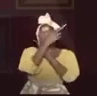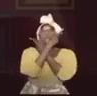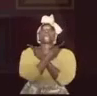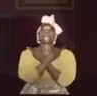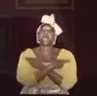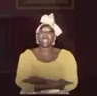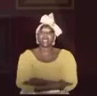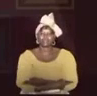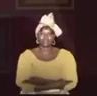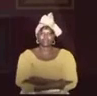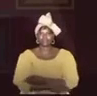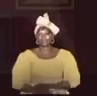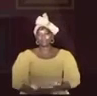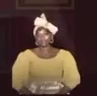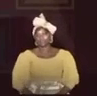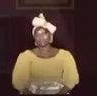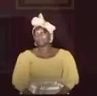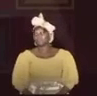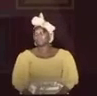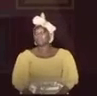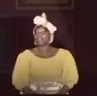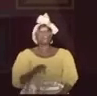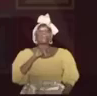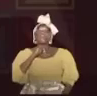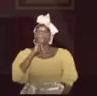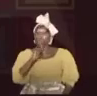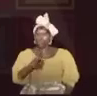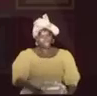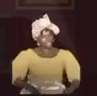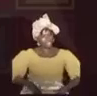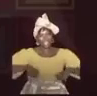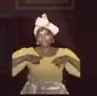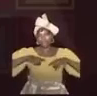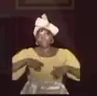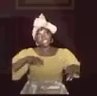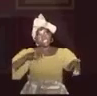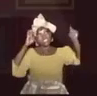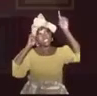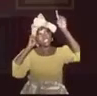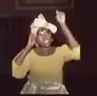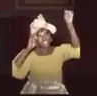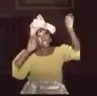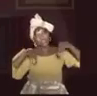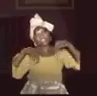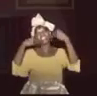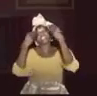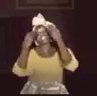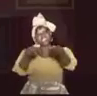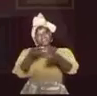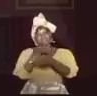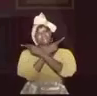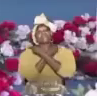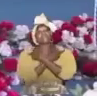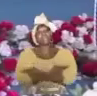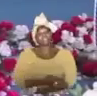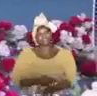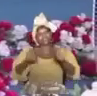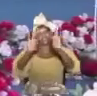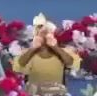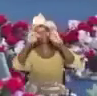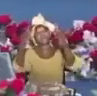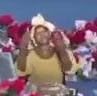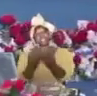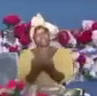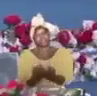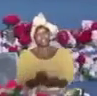you rest. Not just life. I will give your family rest. I